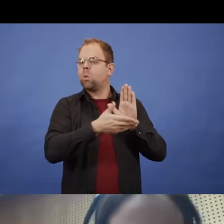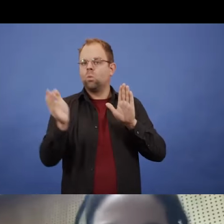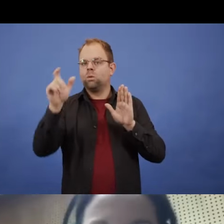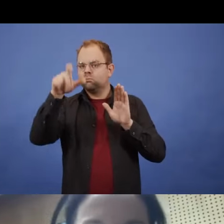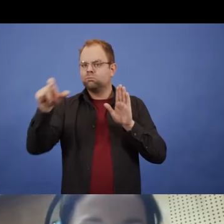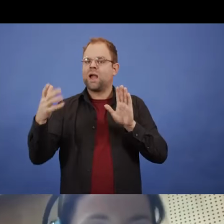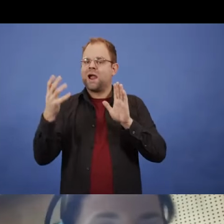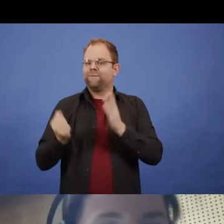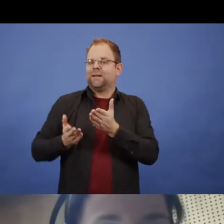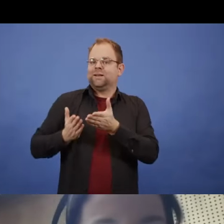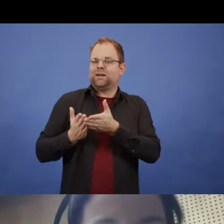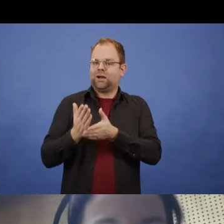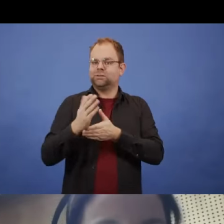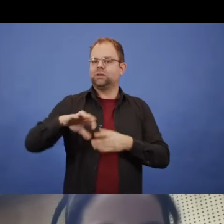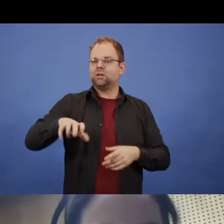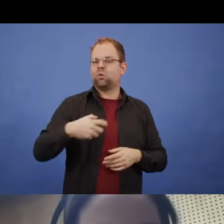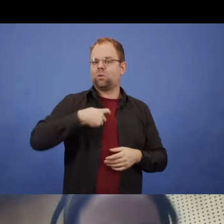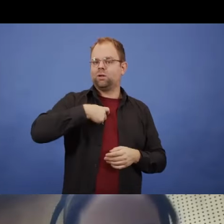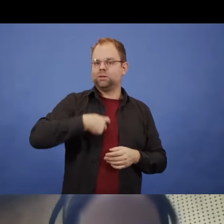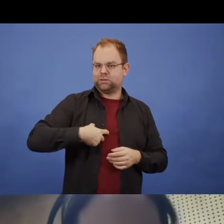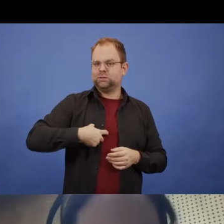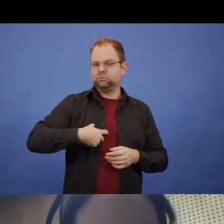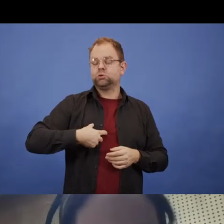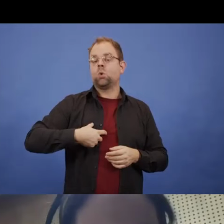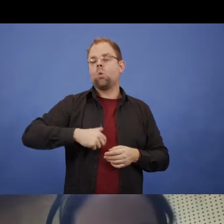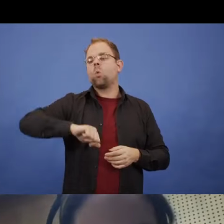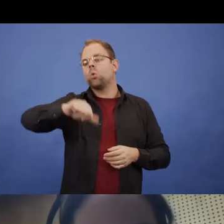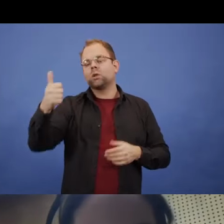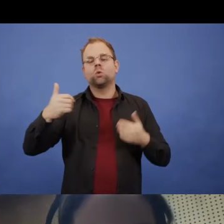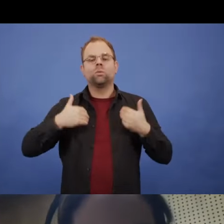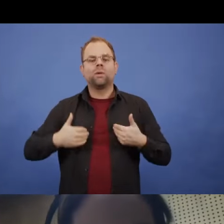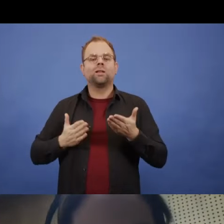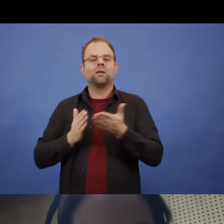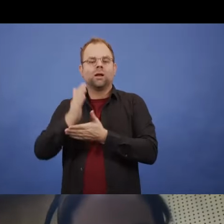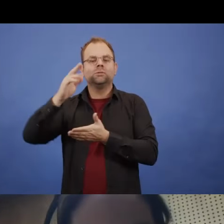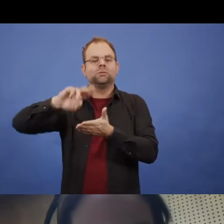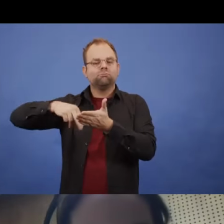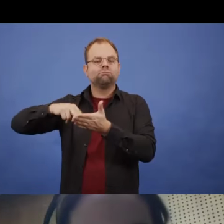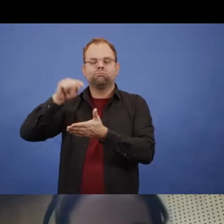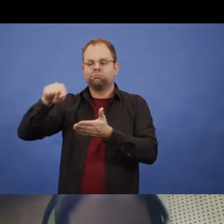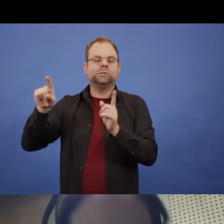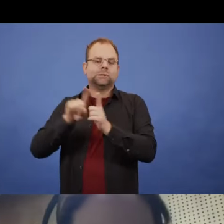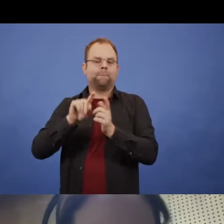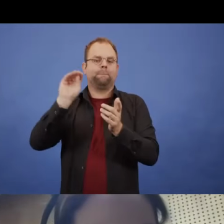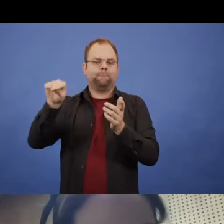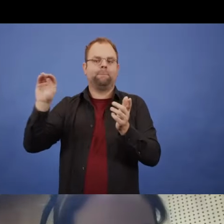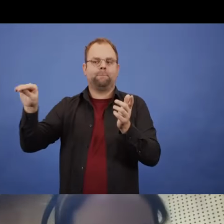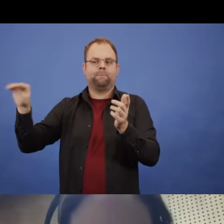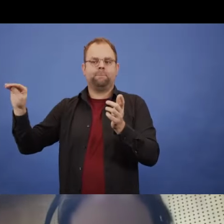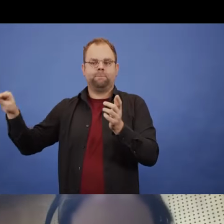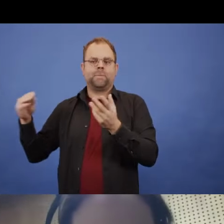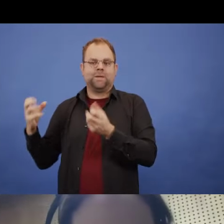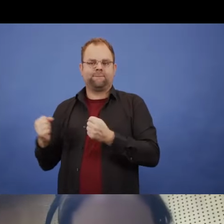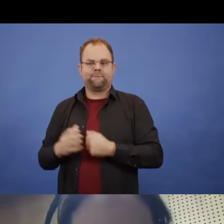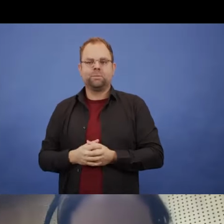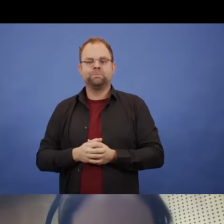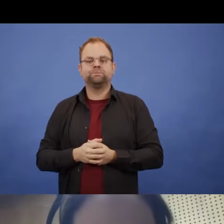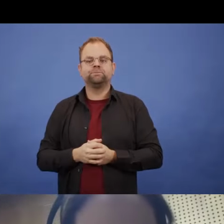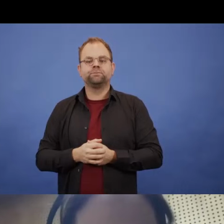sorry, I had an issue with my headphone. To understand statelessness, it's important to understand how nationality can be